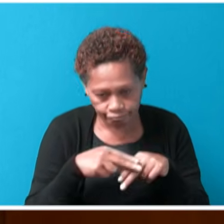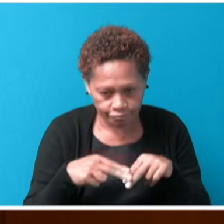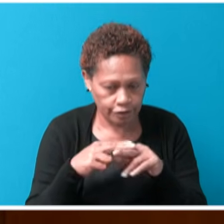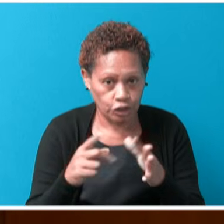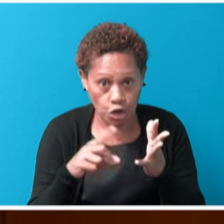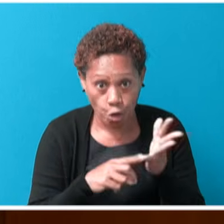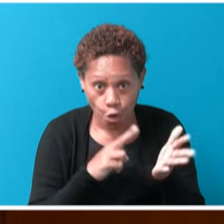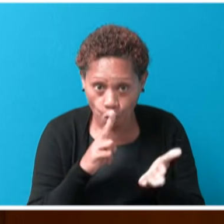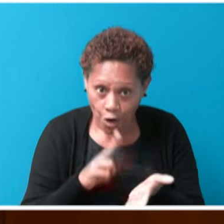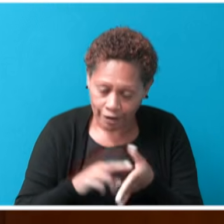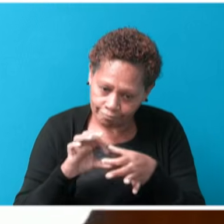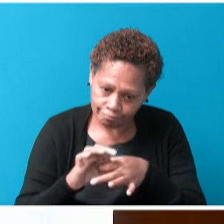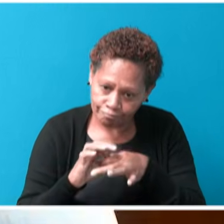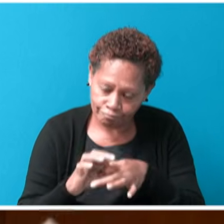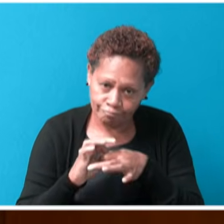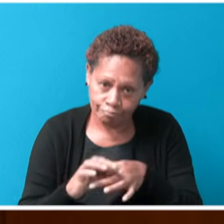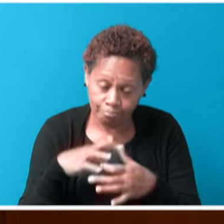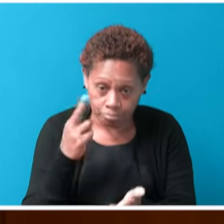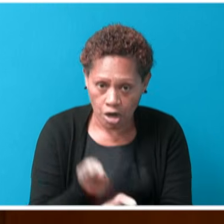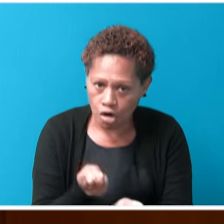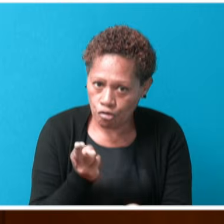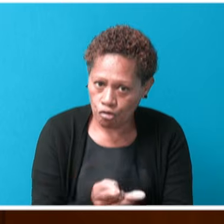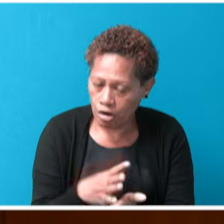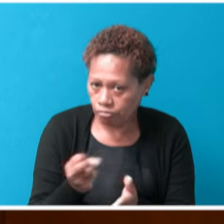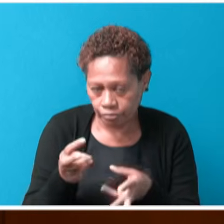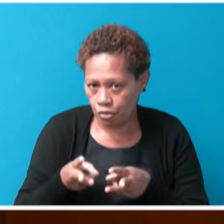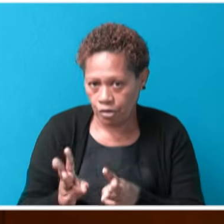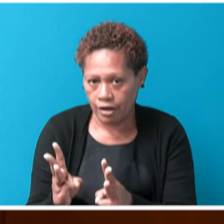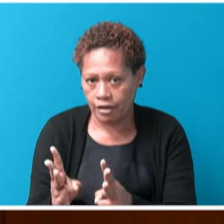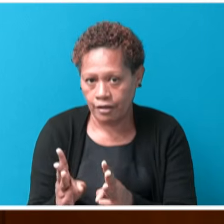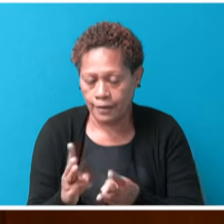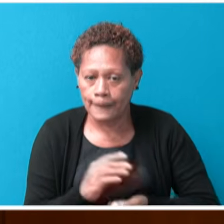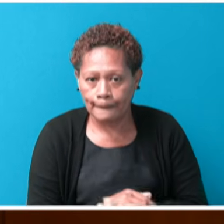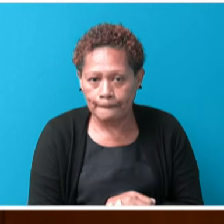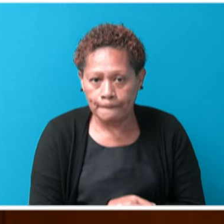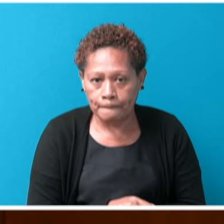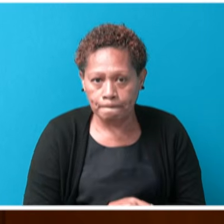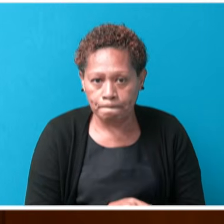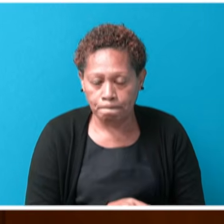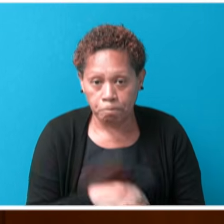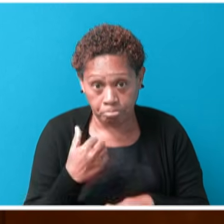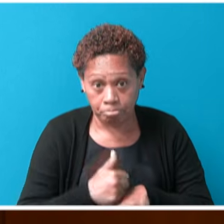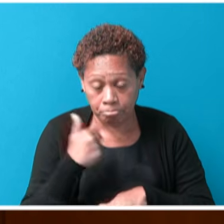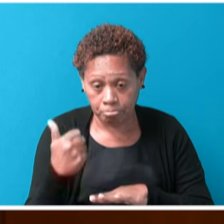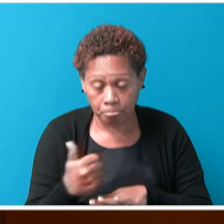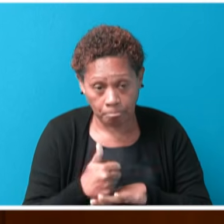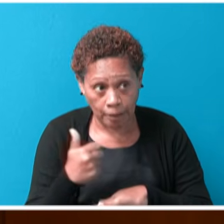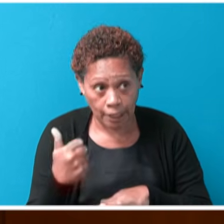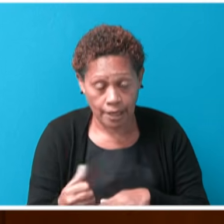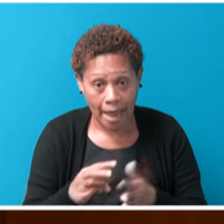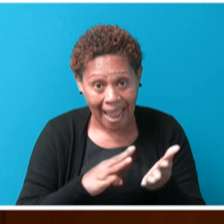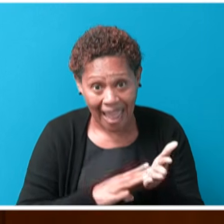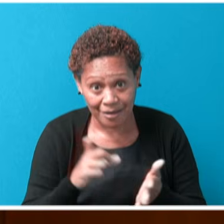States relations in a very real and tangible way. Government has earmarked the MCC